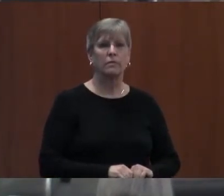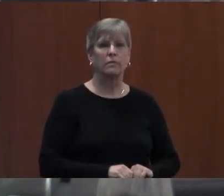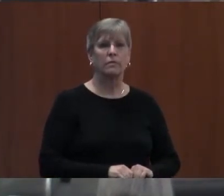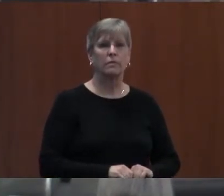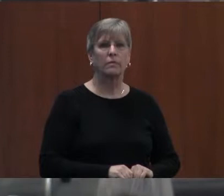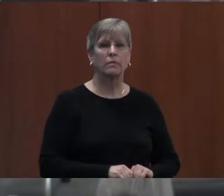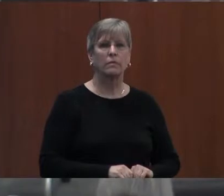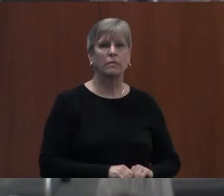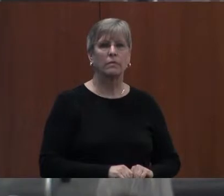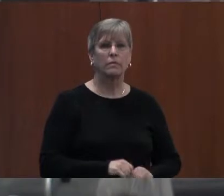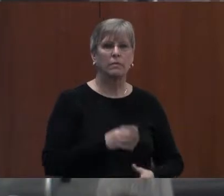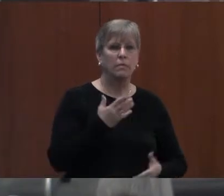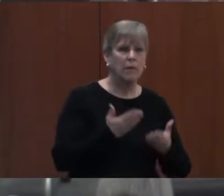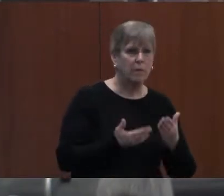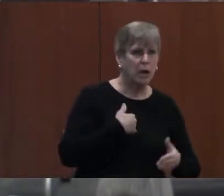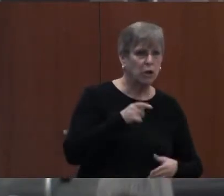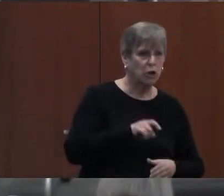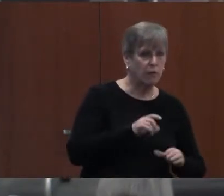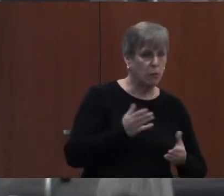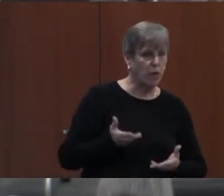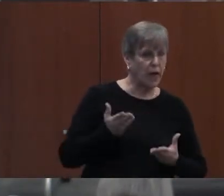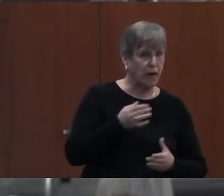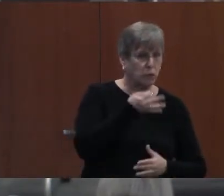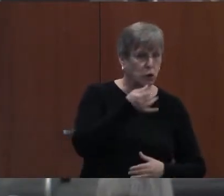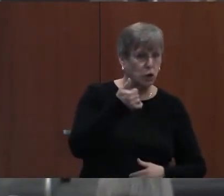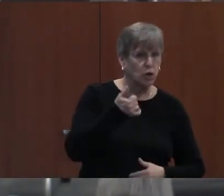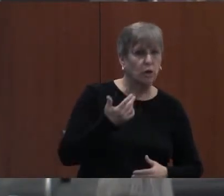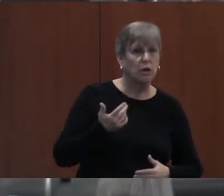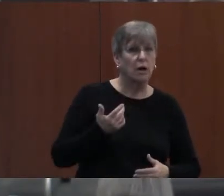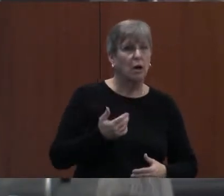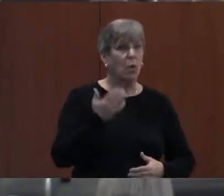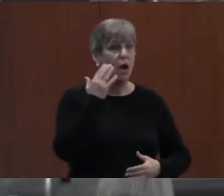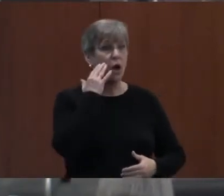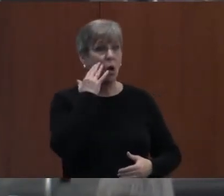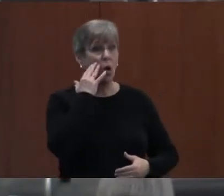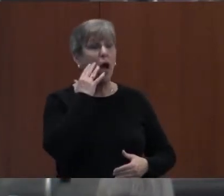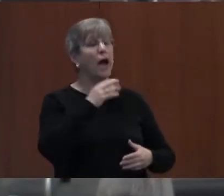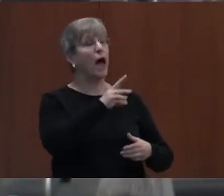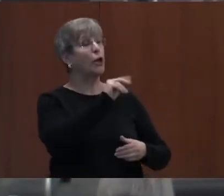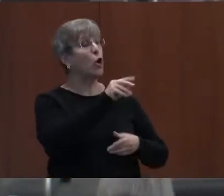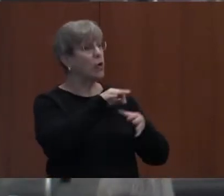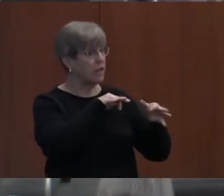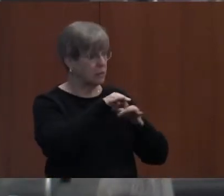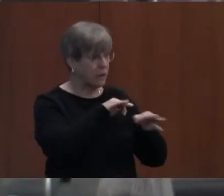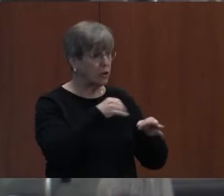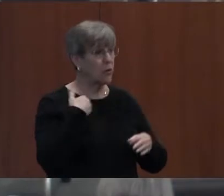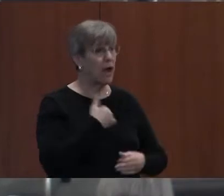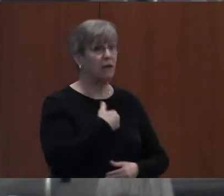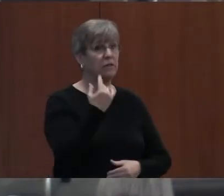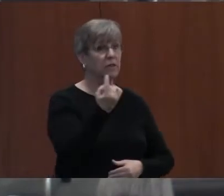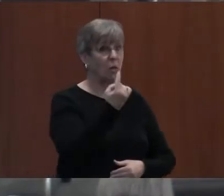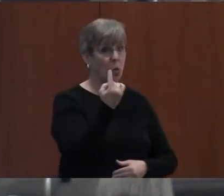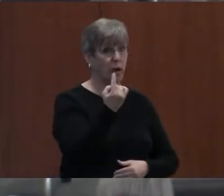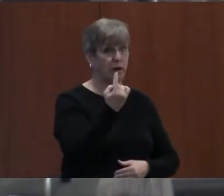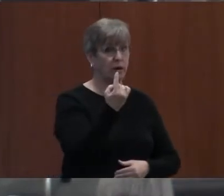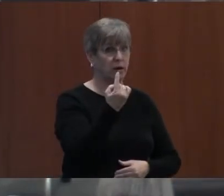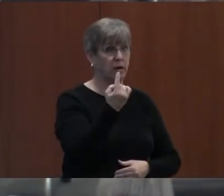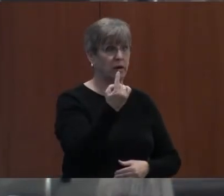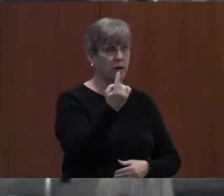Maybe I shouldn't have interrupted you. That's okay. Well, I was just, you said everything. By note of explanation, we have someone who's